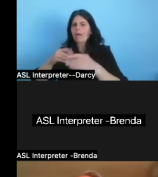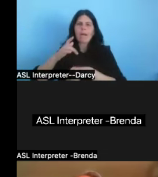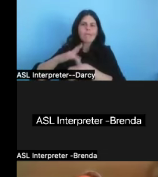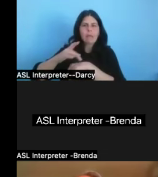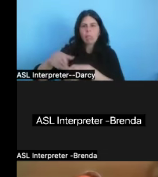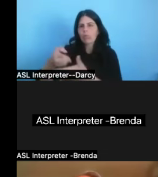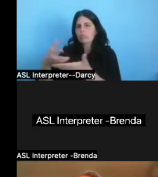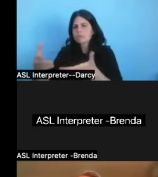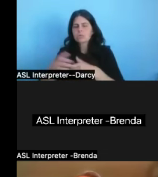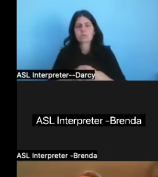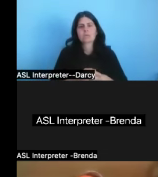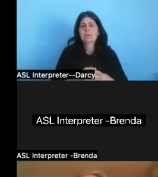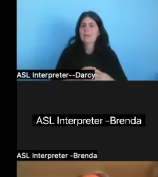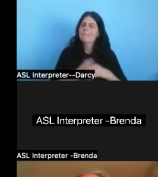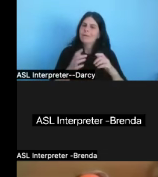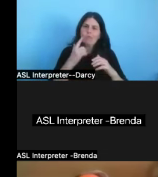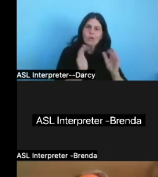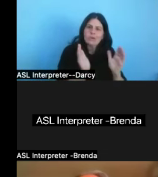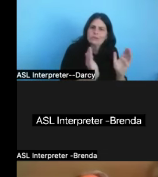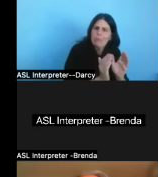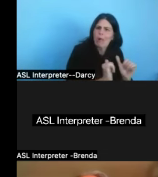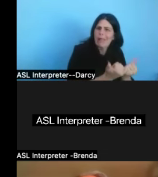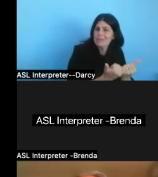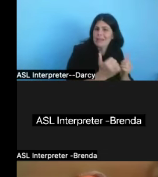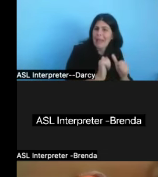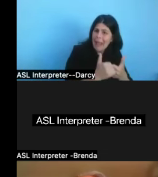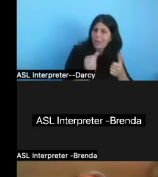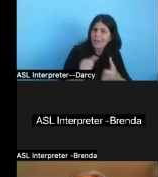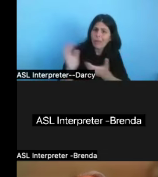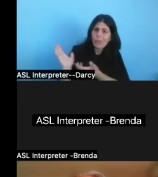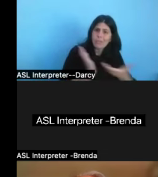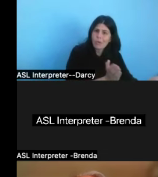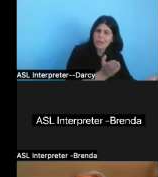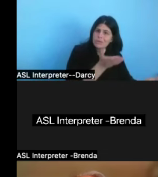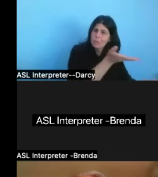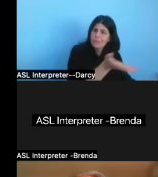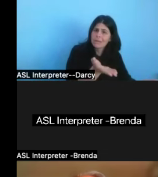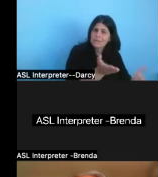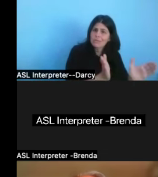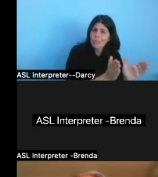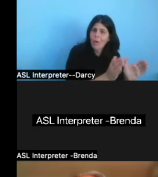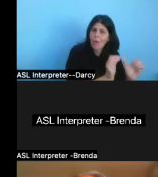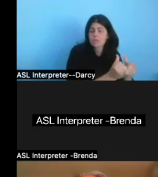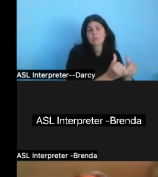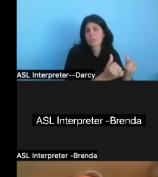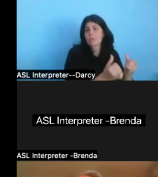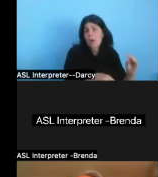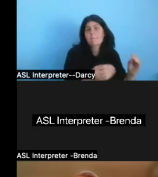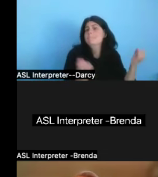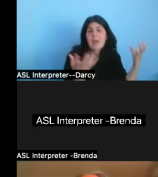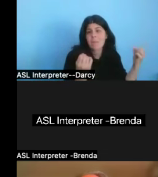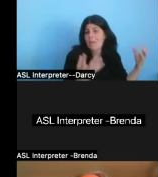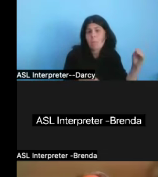into the hands of the smaller agencies, which are more numerous and basically are half of the state, for